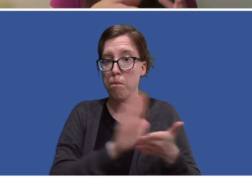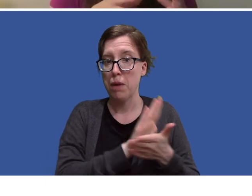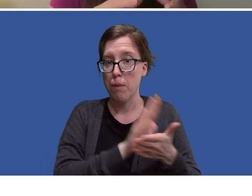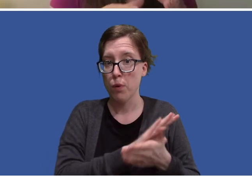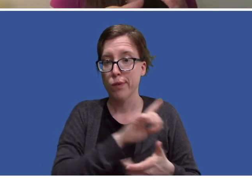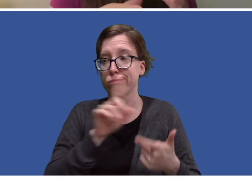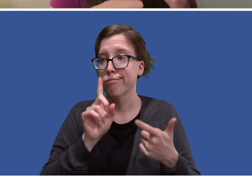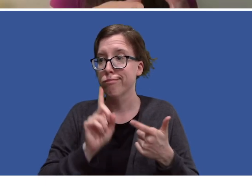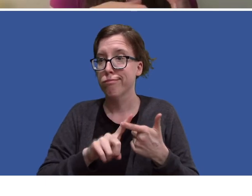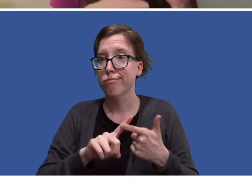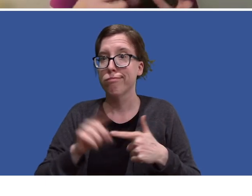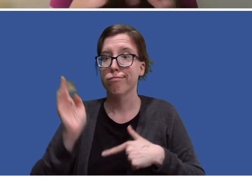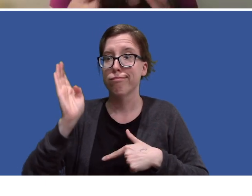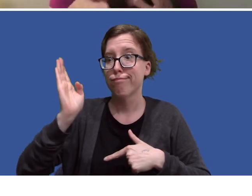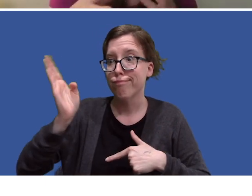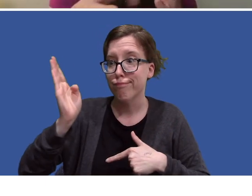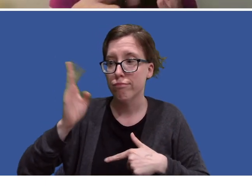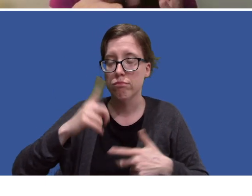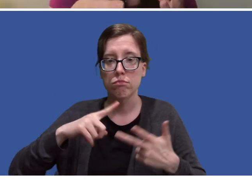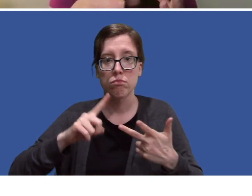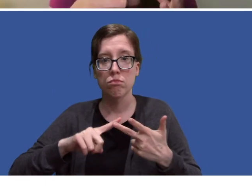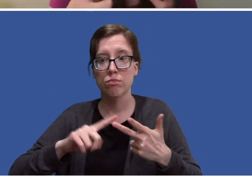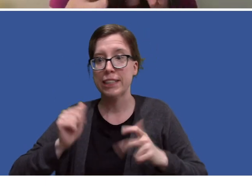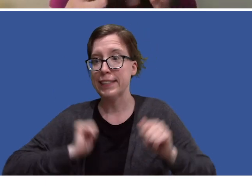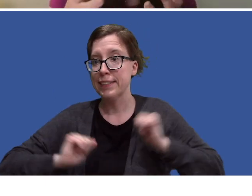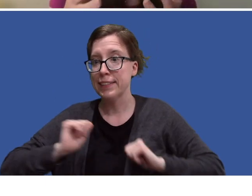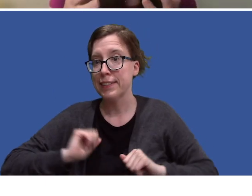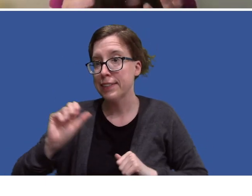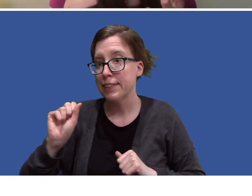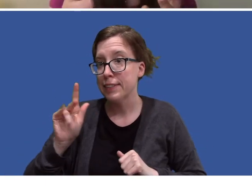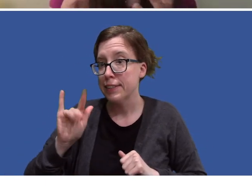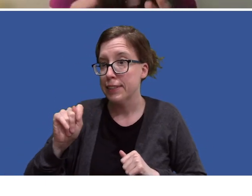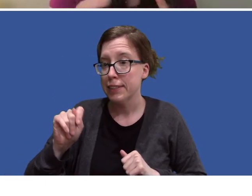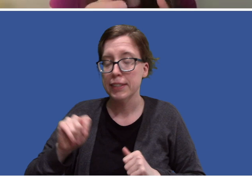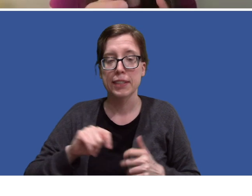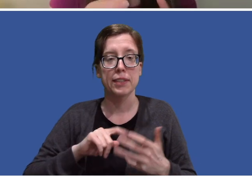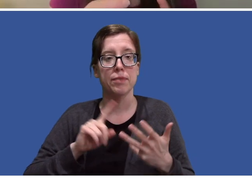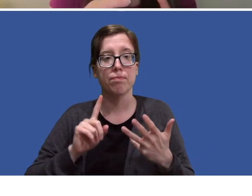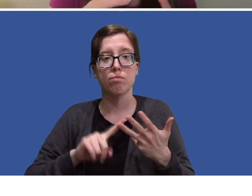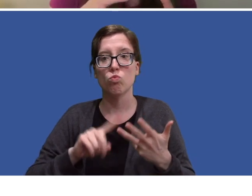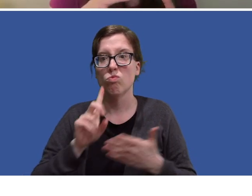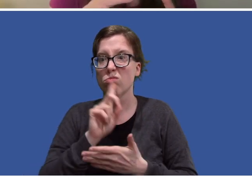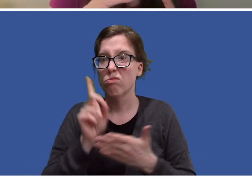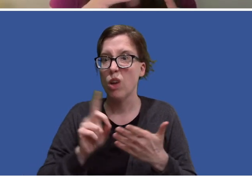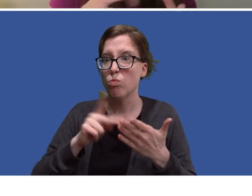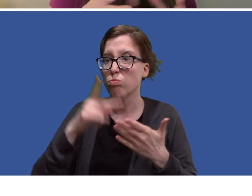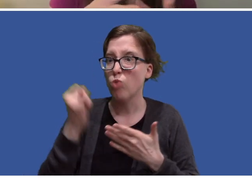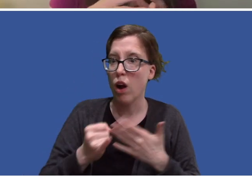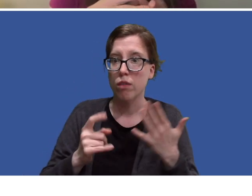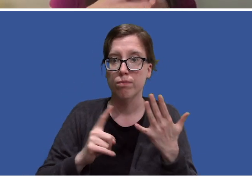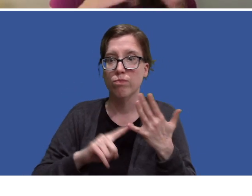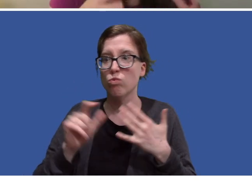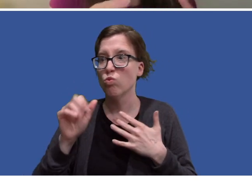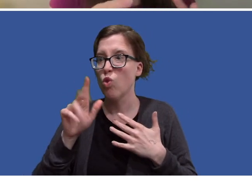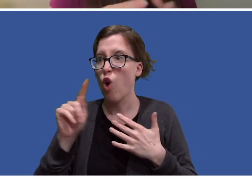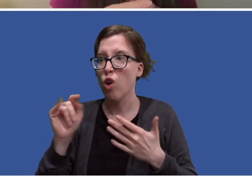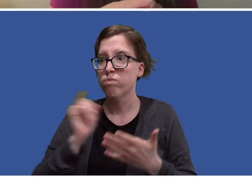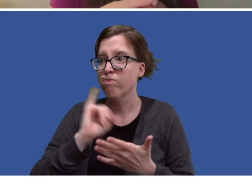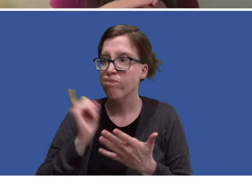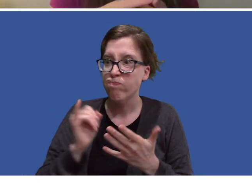design some project or art piece to go along with your